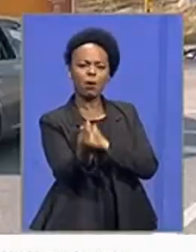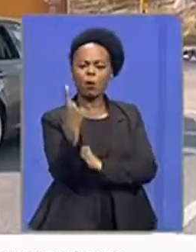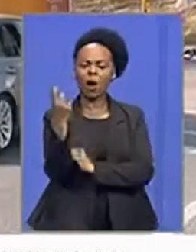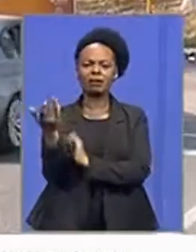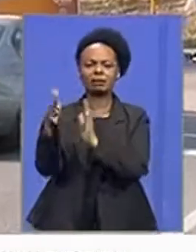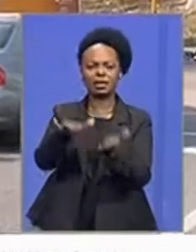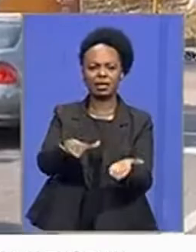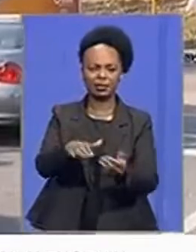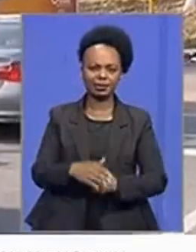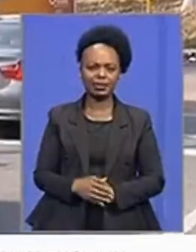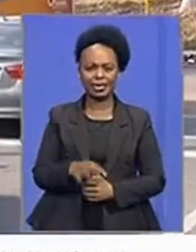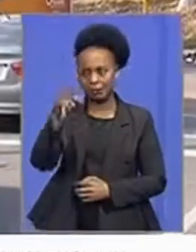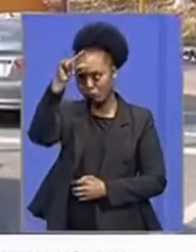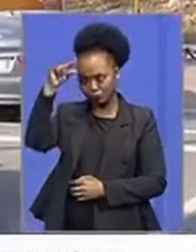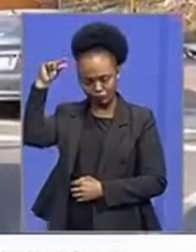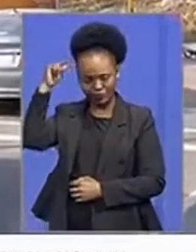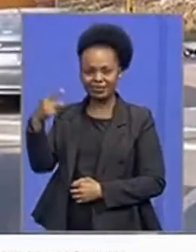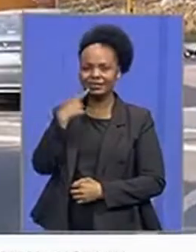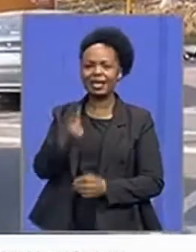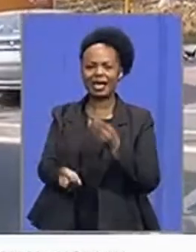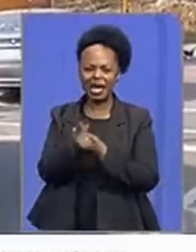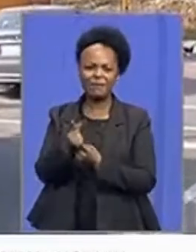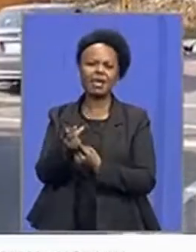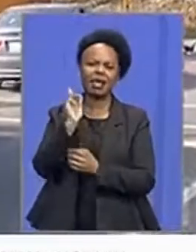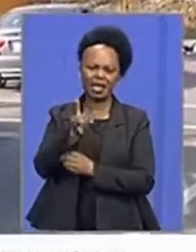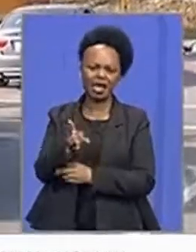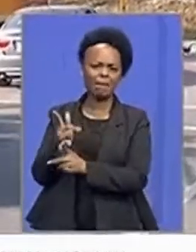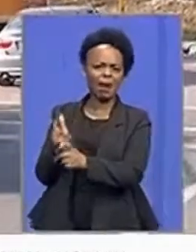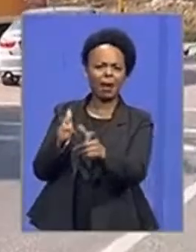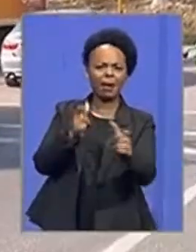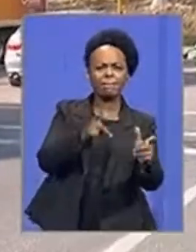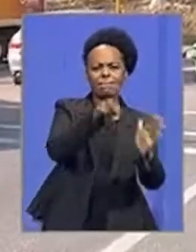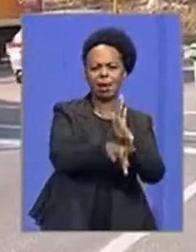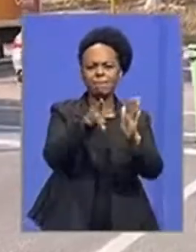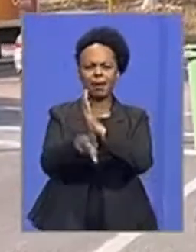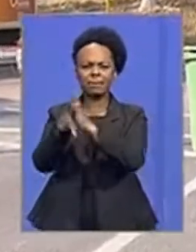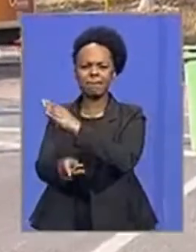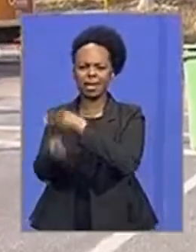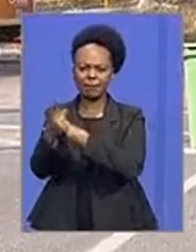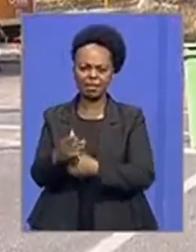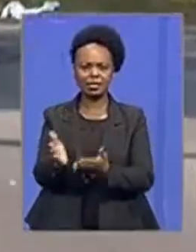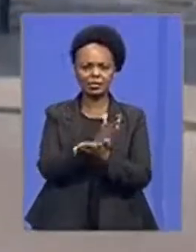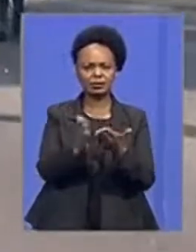When we the same happiness that she building. We We will not not enough information about how she going.